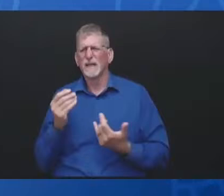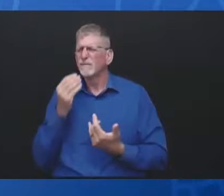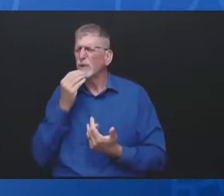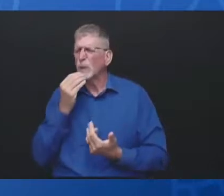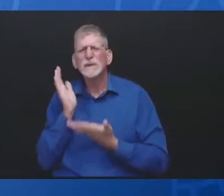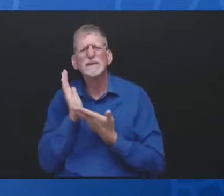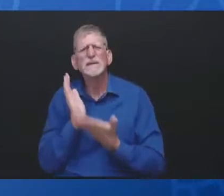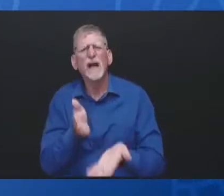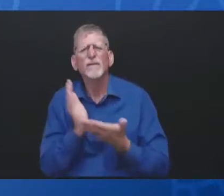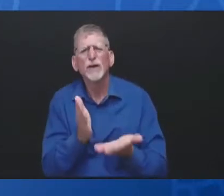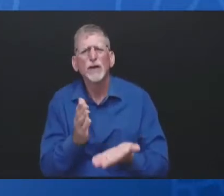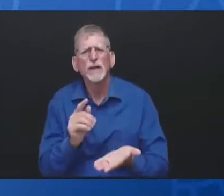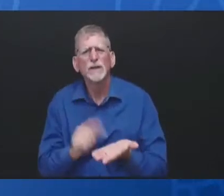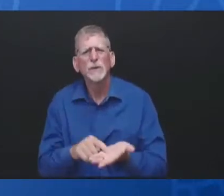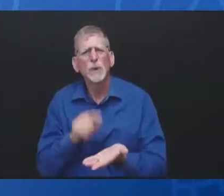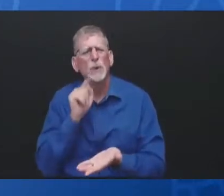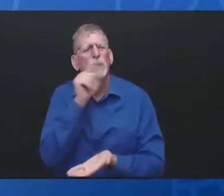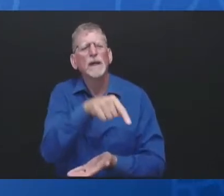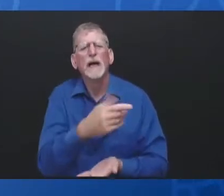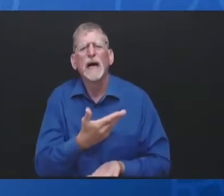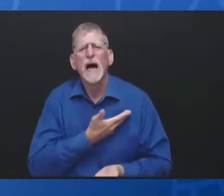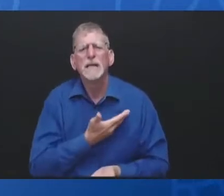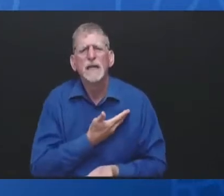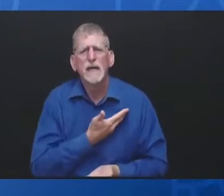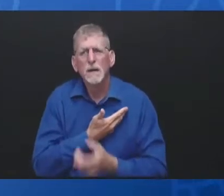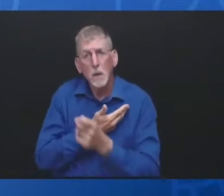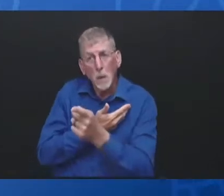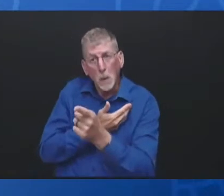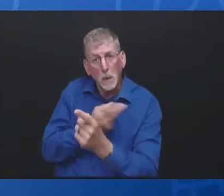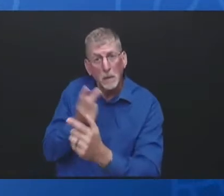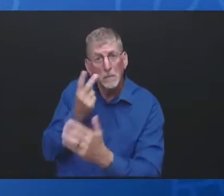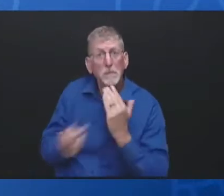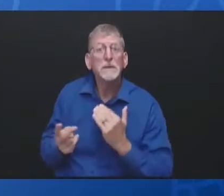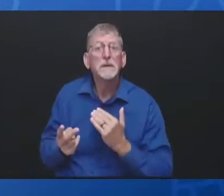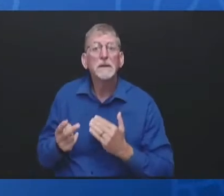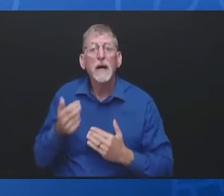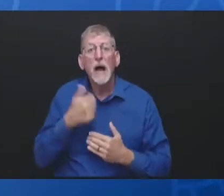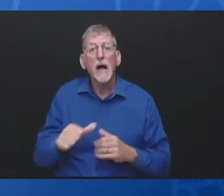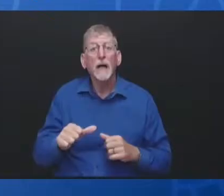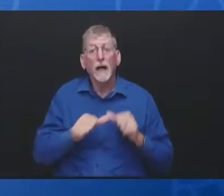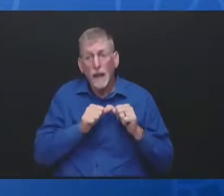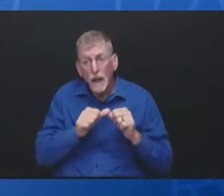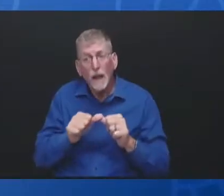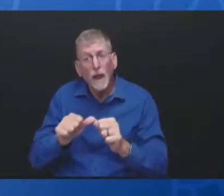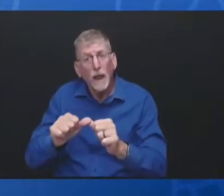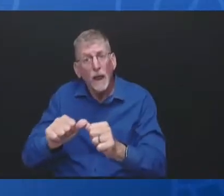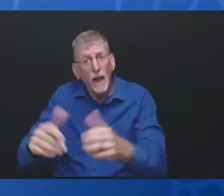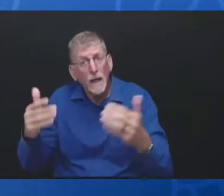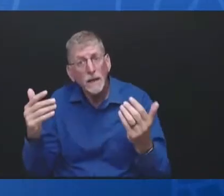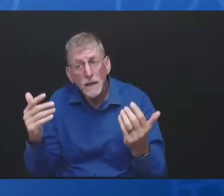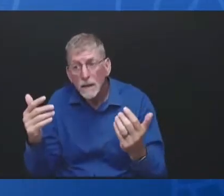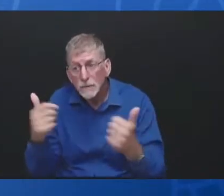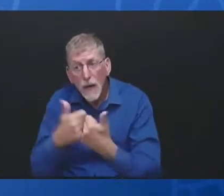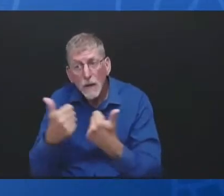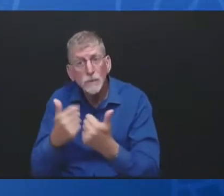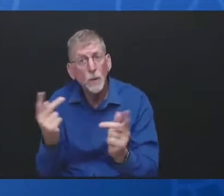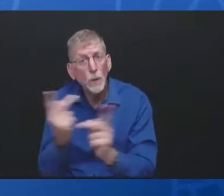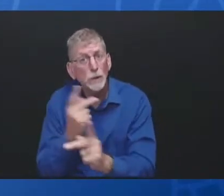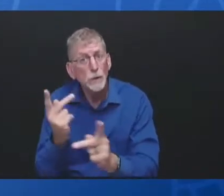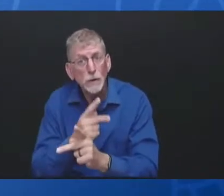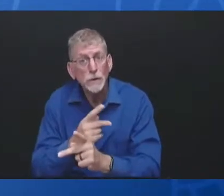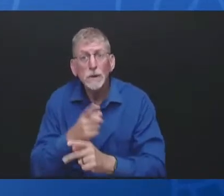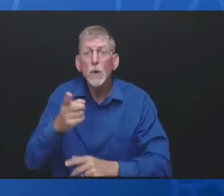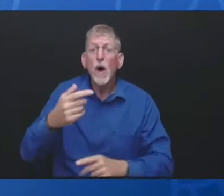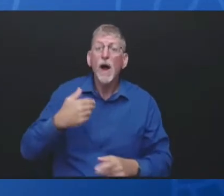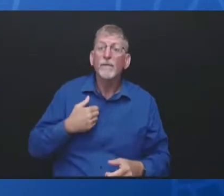sort, or if these challenges intensify, what do you expect? Is there a plan B? Does it stop? Contact the